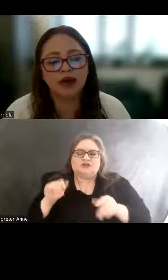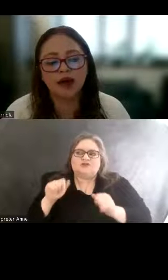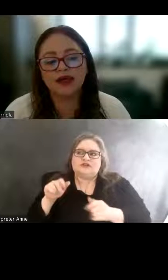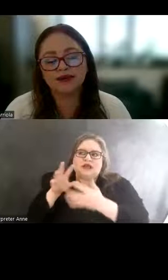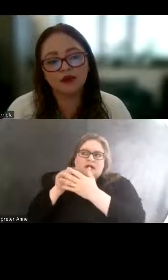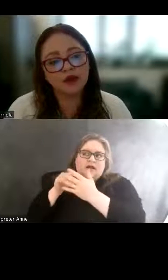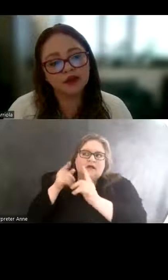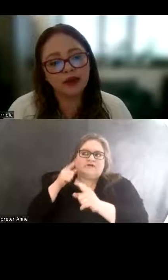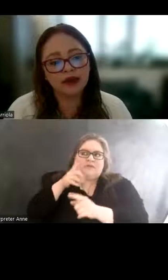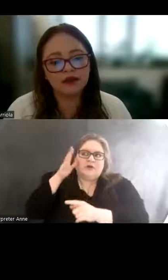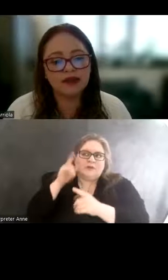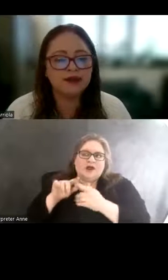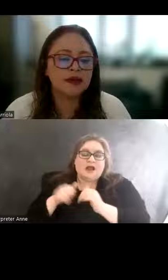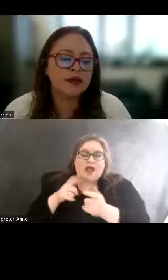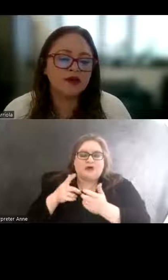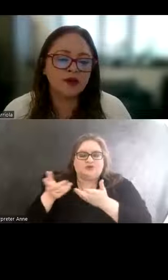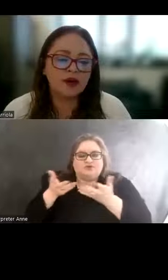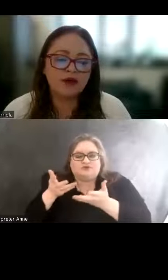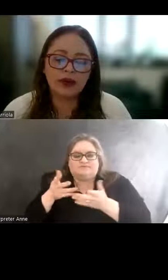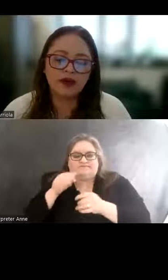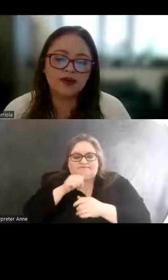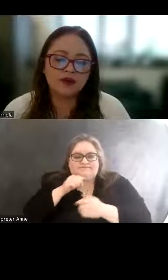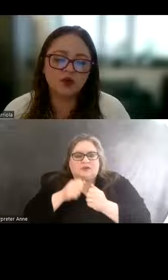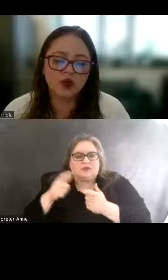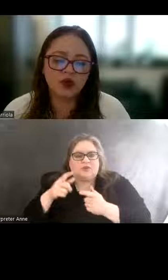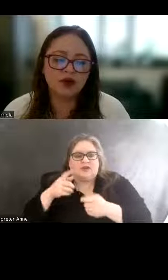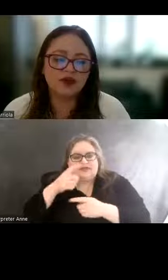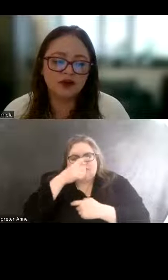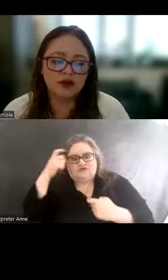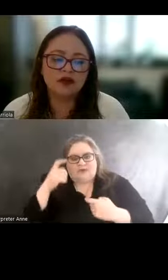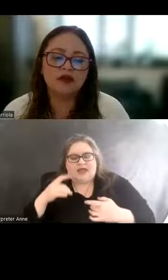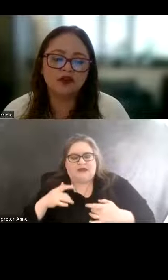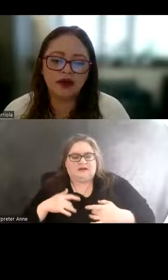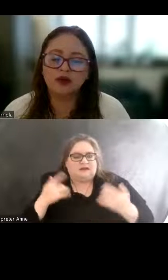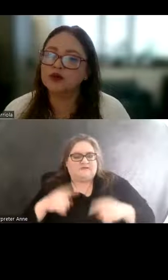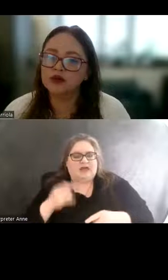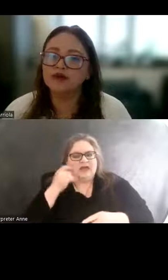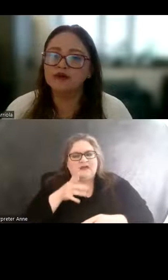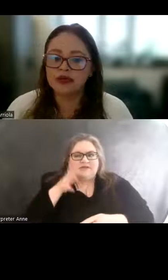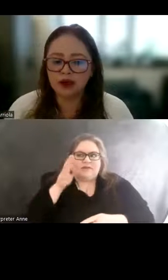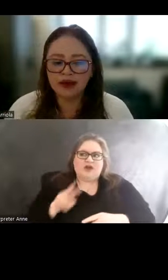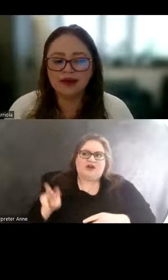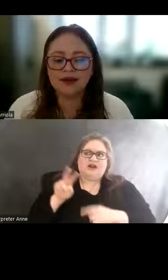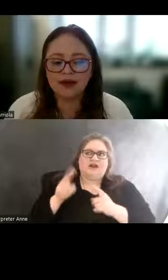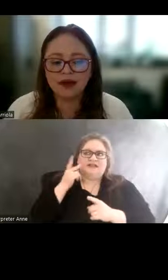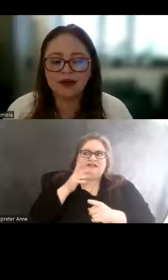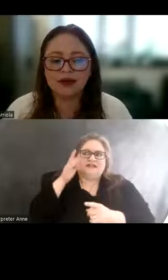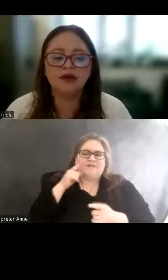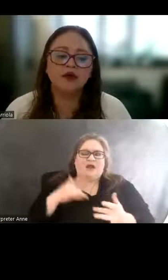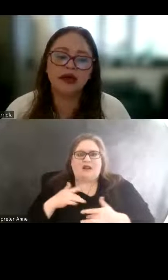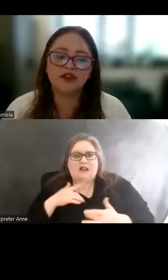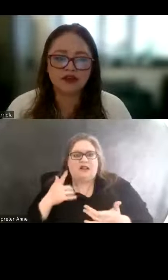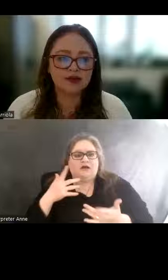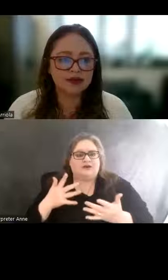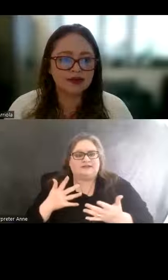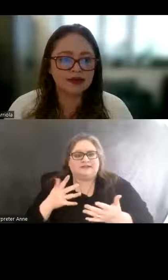as to how they deal with traumatic events. So if the parent seems worried or uncertain, the child will feed on that anxiety